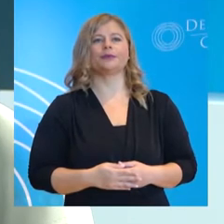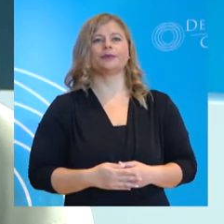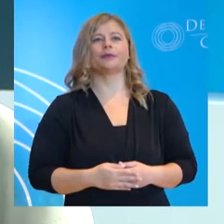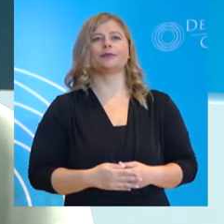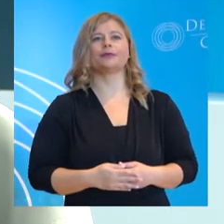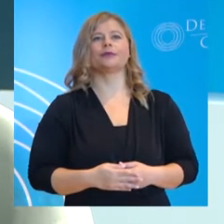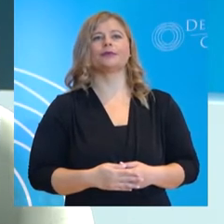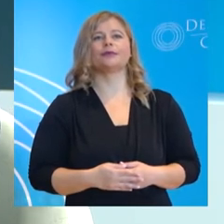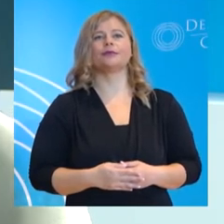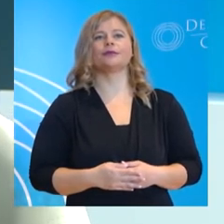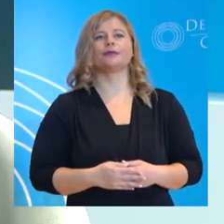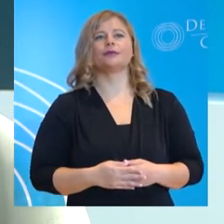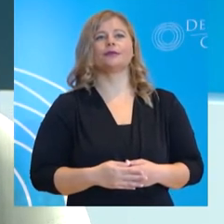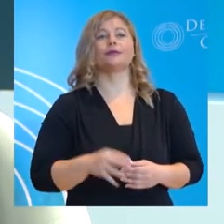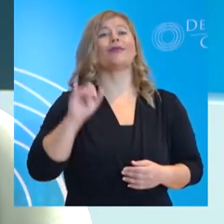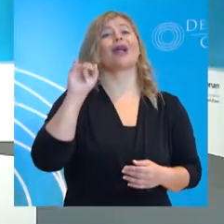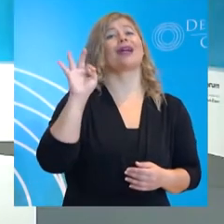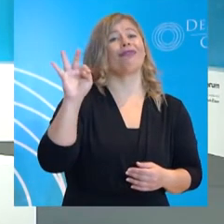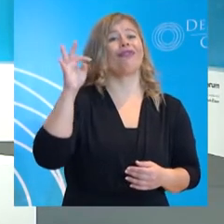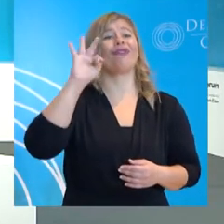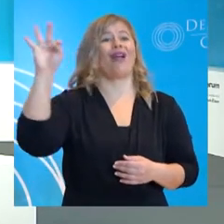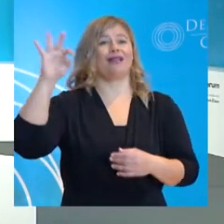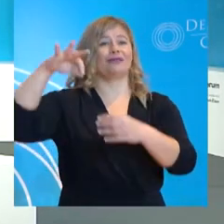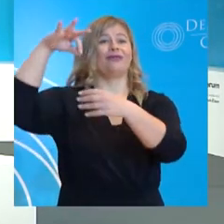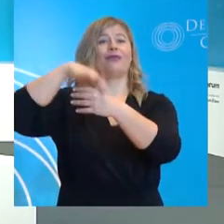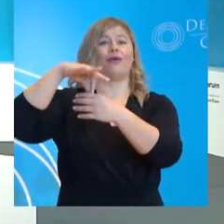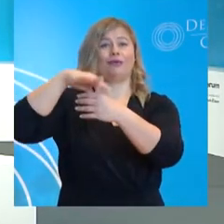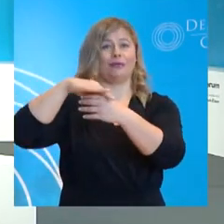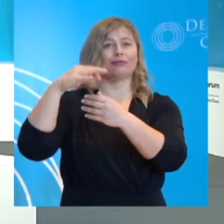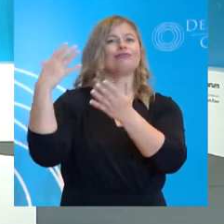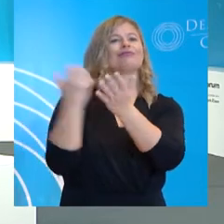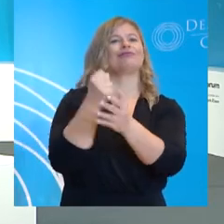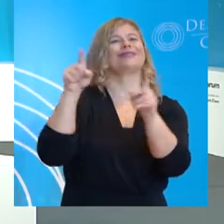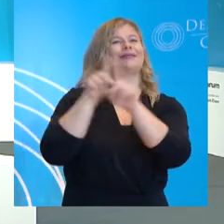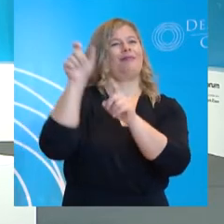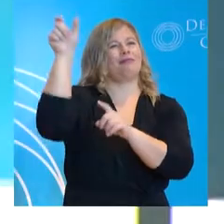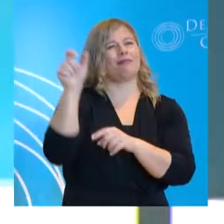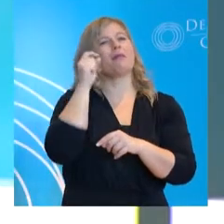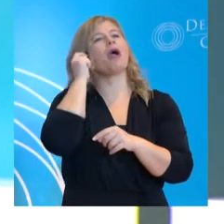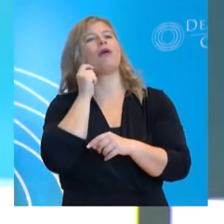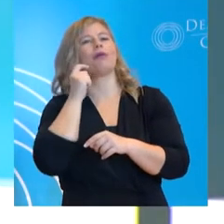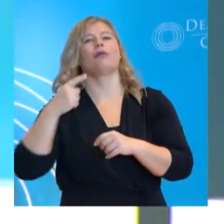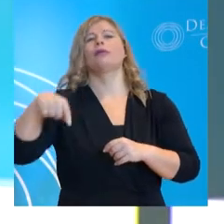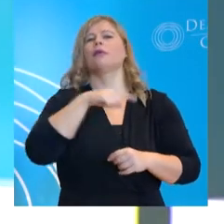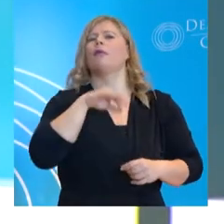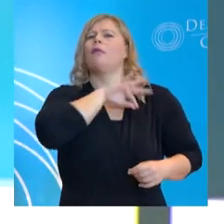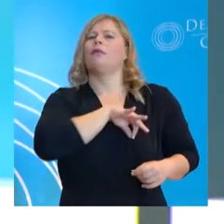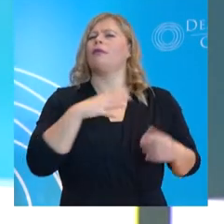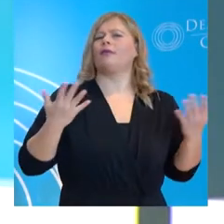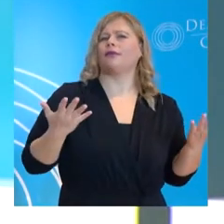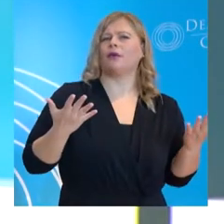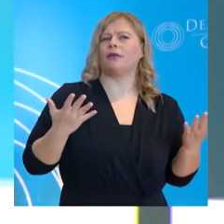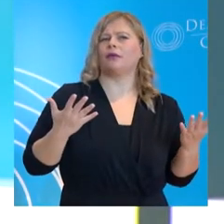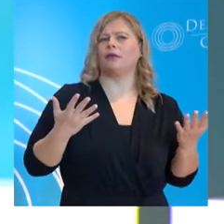election in April. Look, we were the buyers, and I need to point out that Greece had not invested in its navy